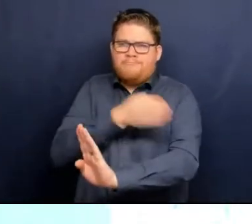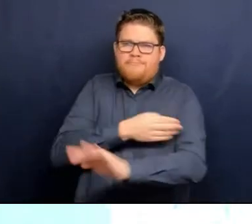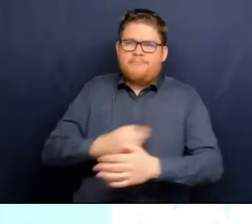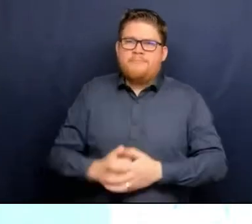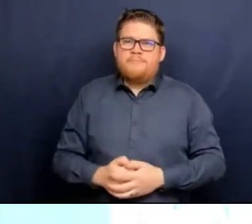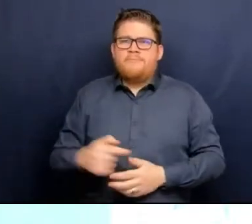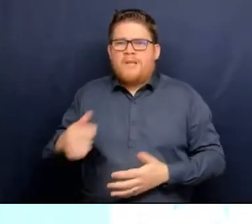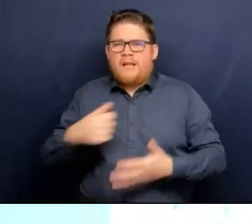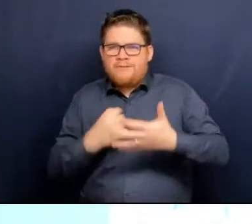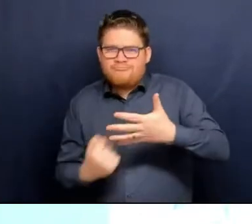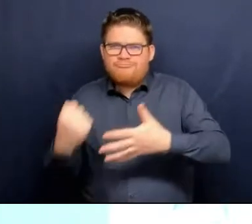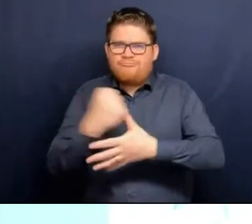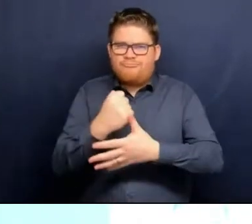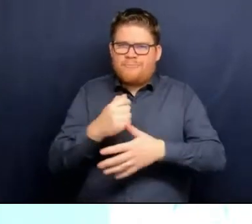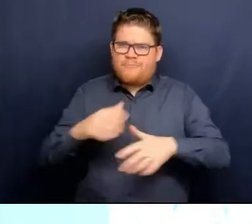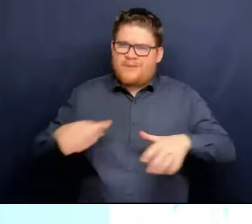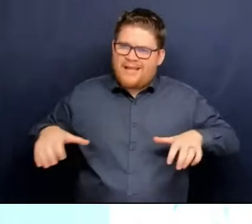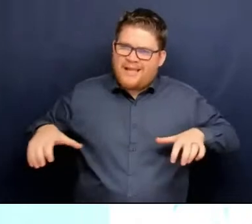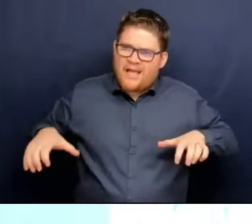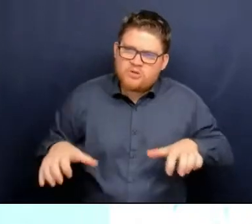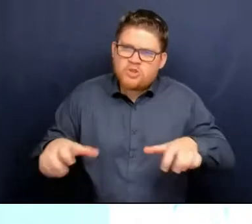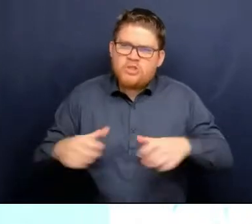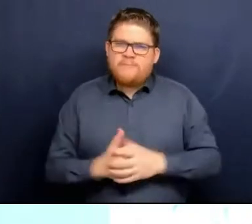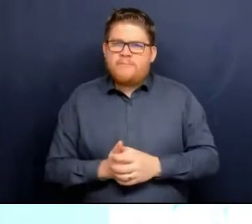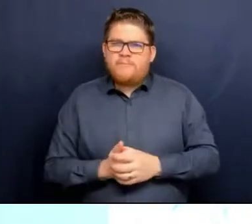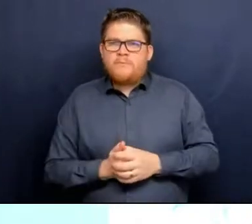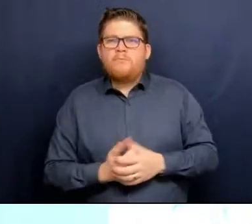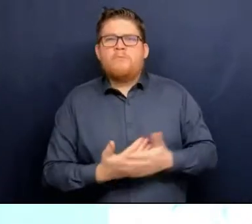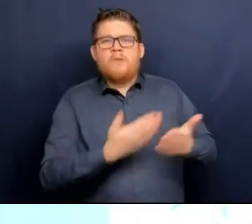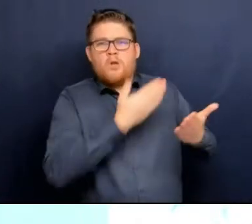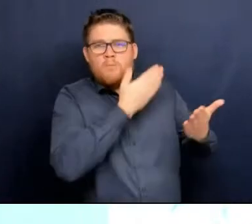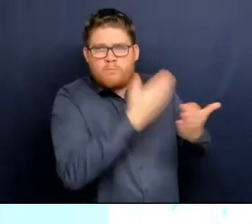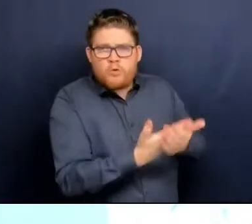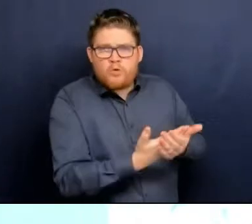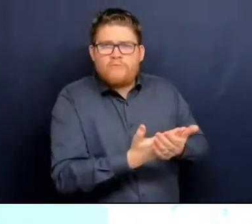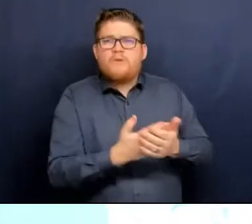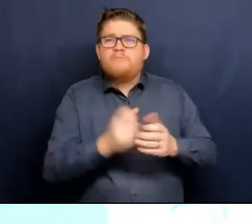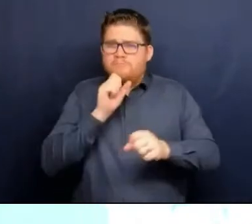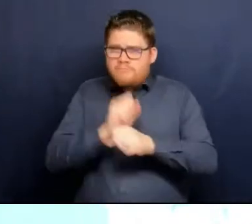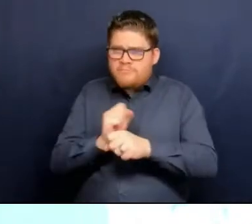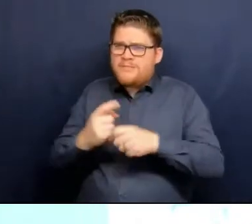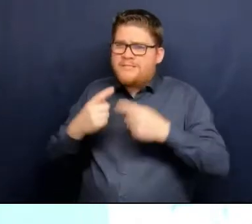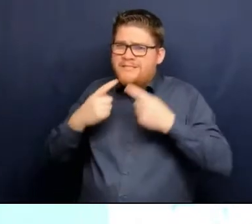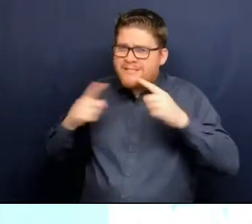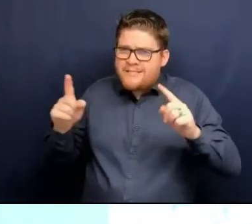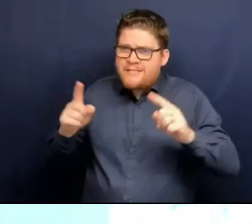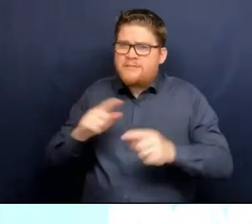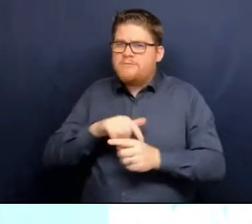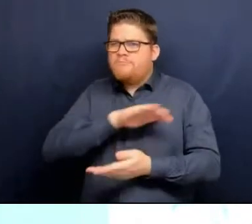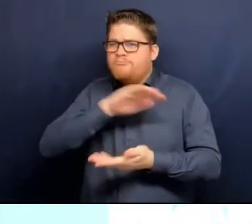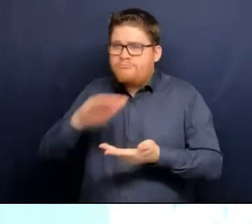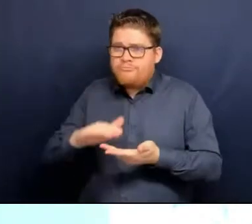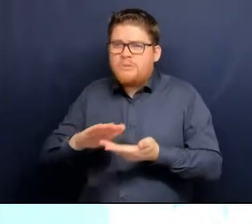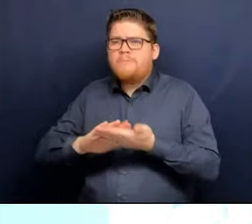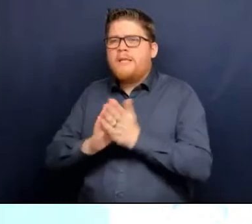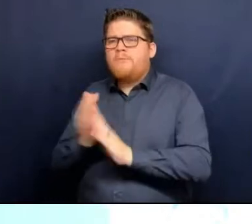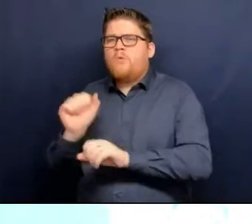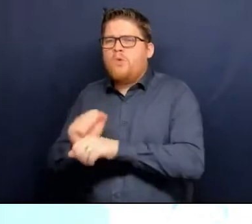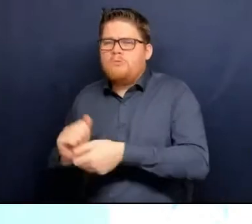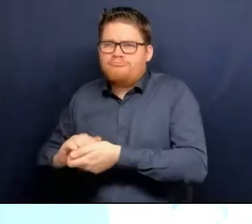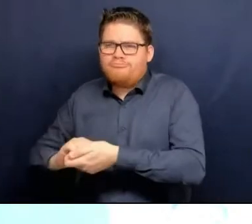all about accountability and working together with First Nation Leadership Council and in rights and title holders to get it right.